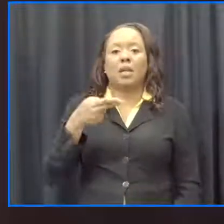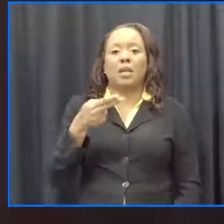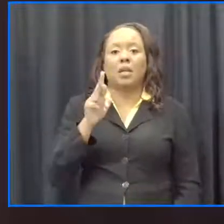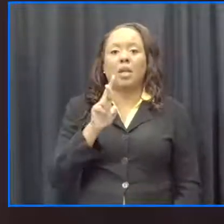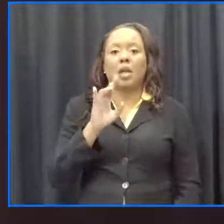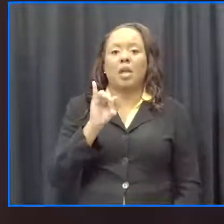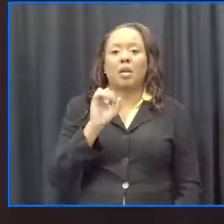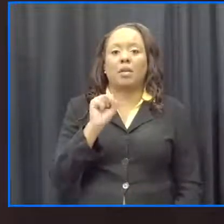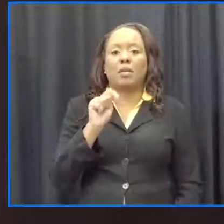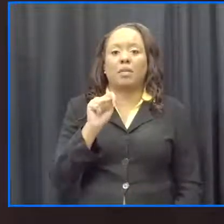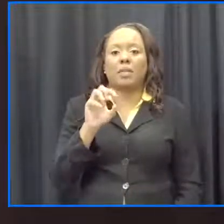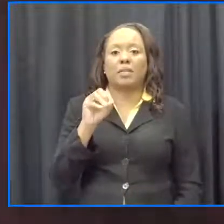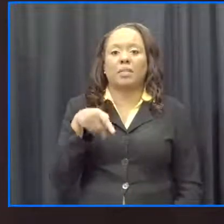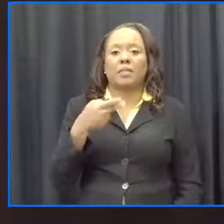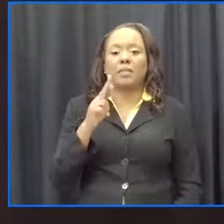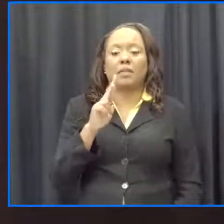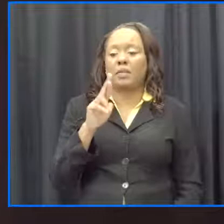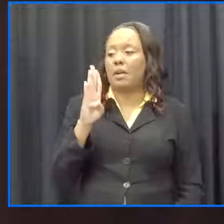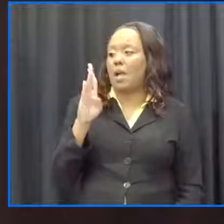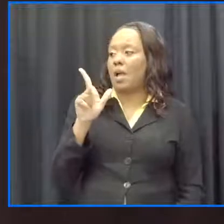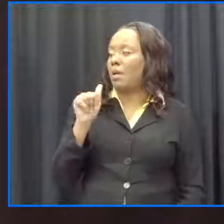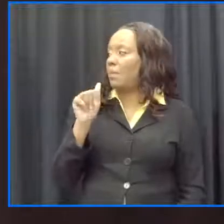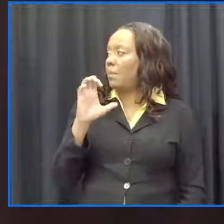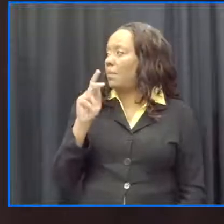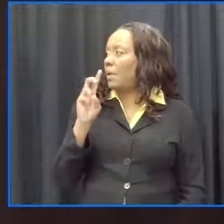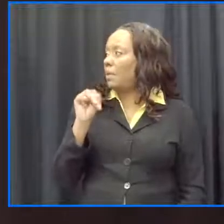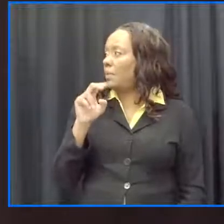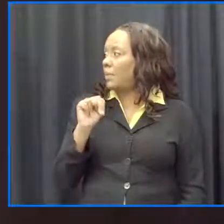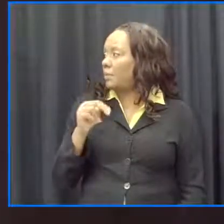Justice Christopher Blackman.